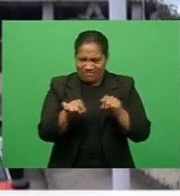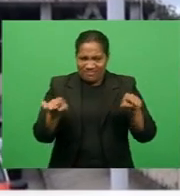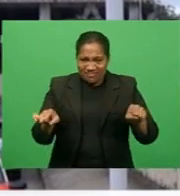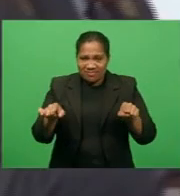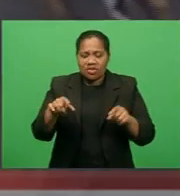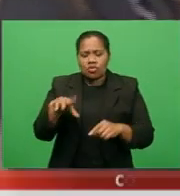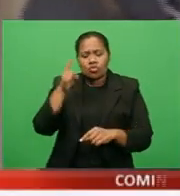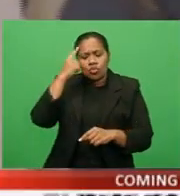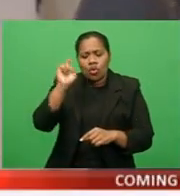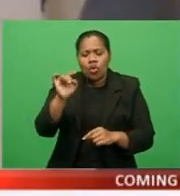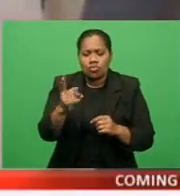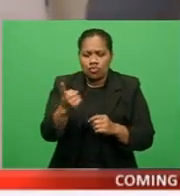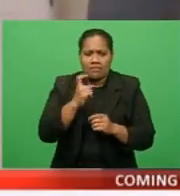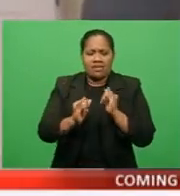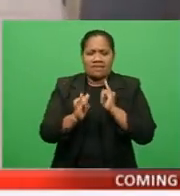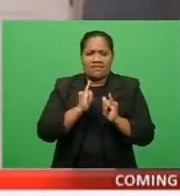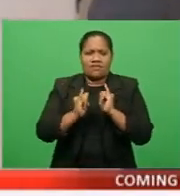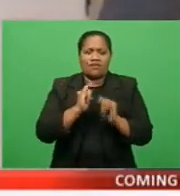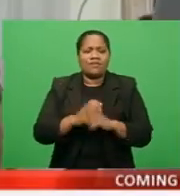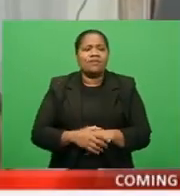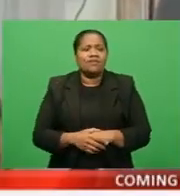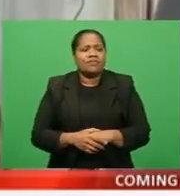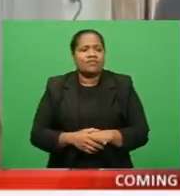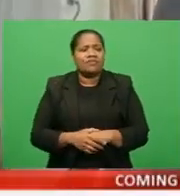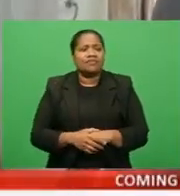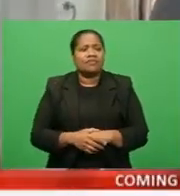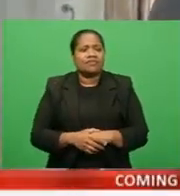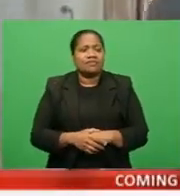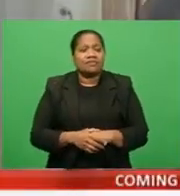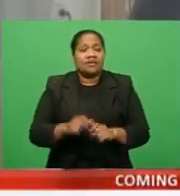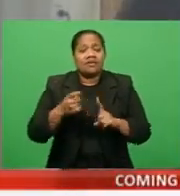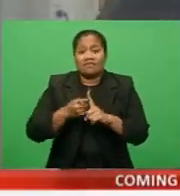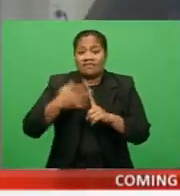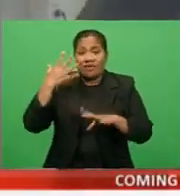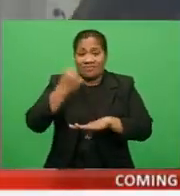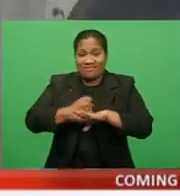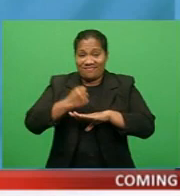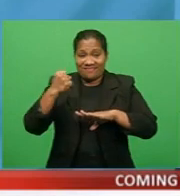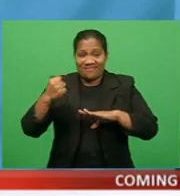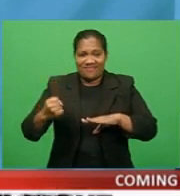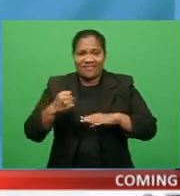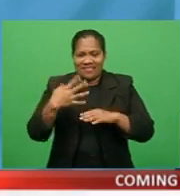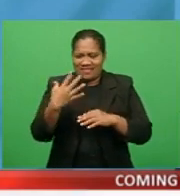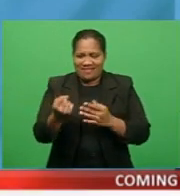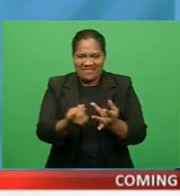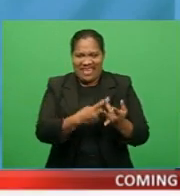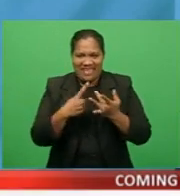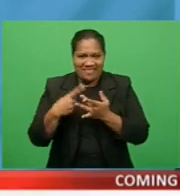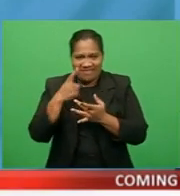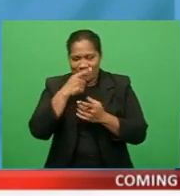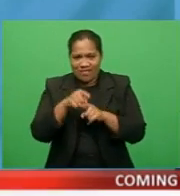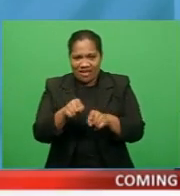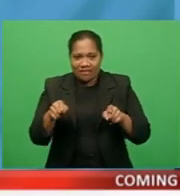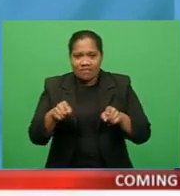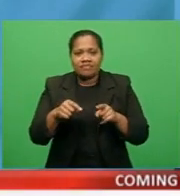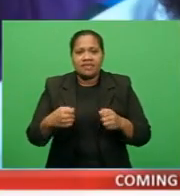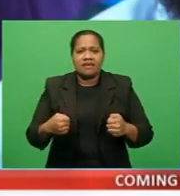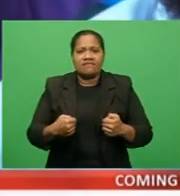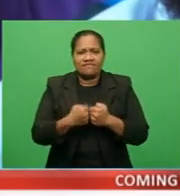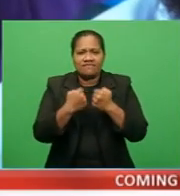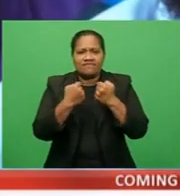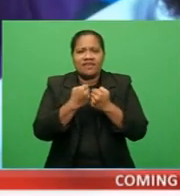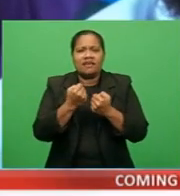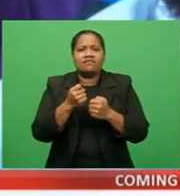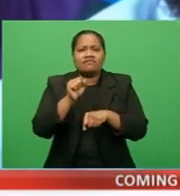yet. Up ahead, former governor amongst medal recipients. And fight against cancer